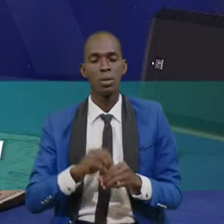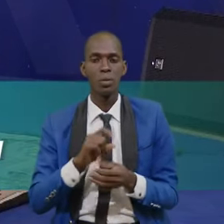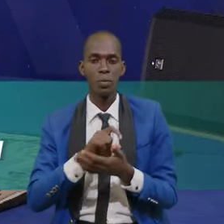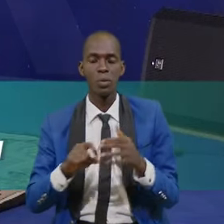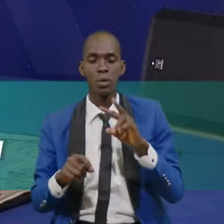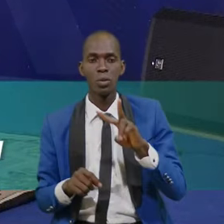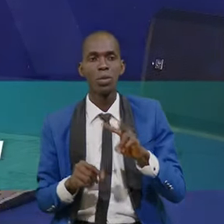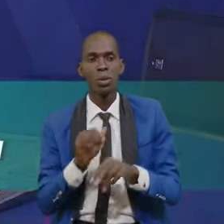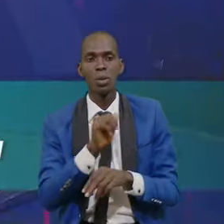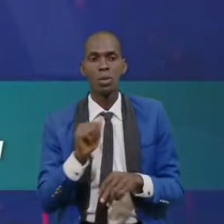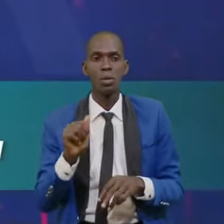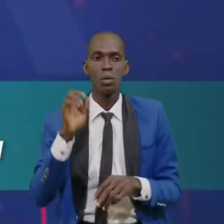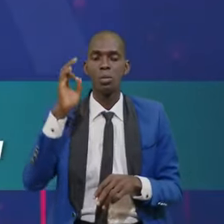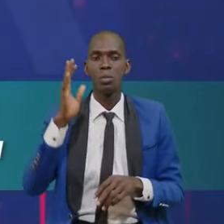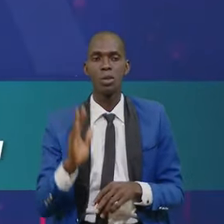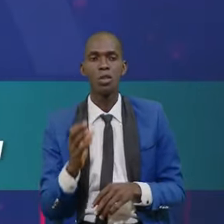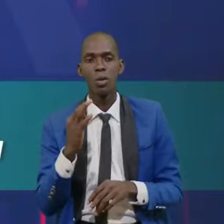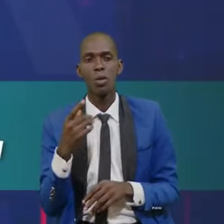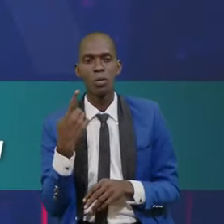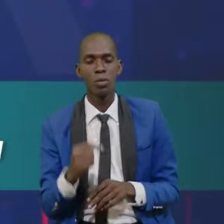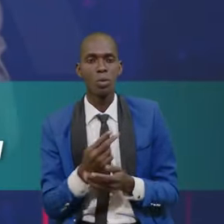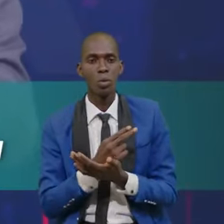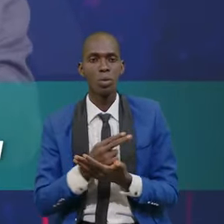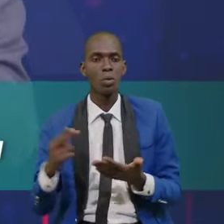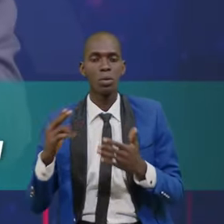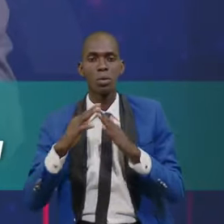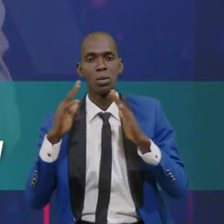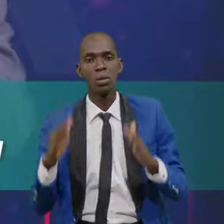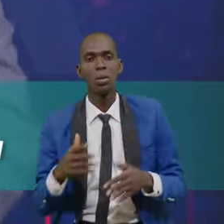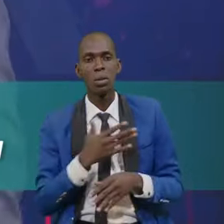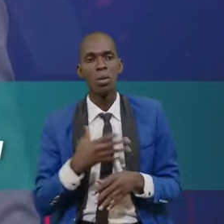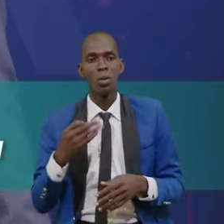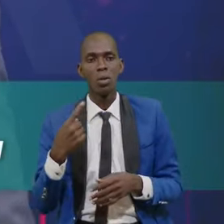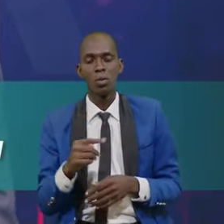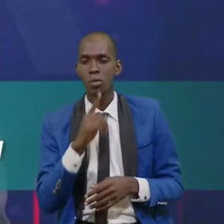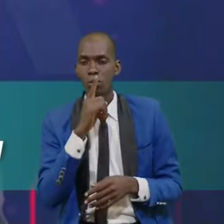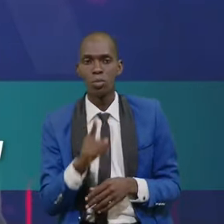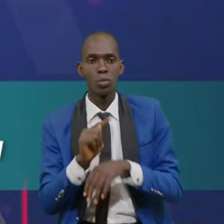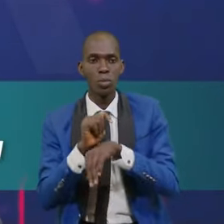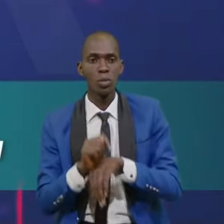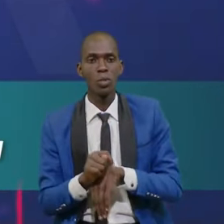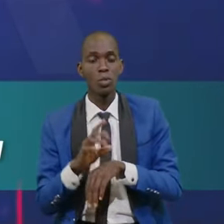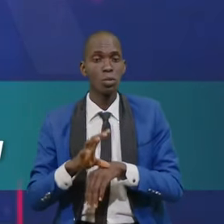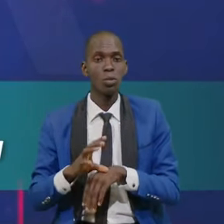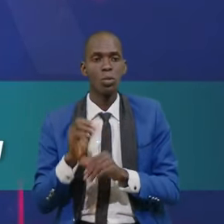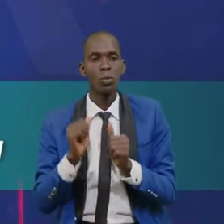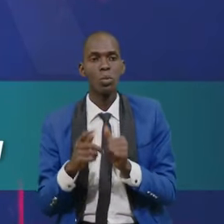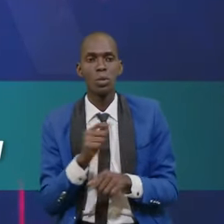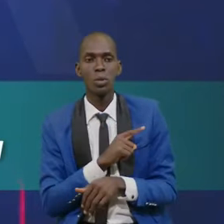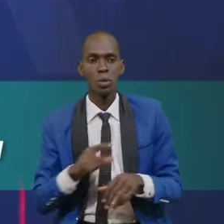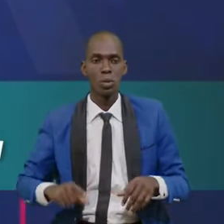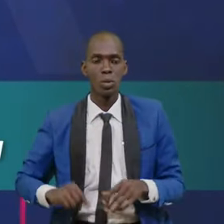says, minister of the sanctuary and of the true tabernacle, which the Lord pitched